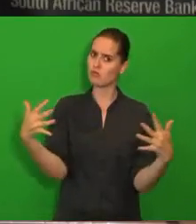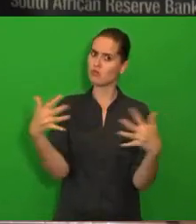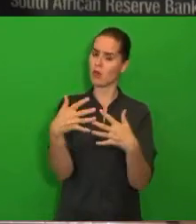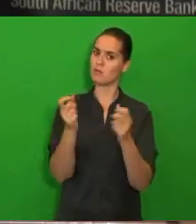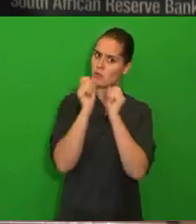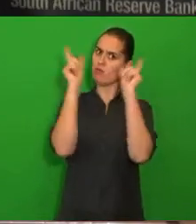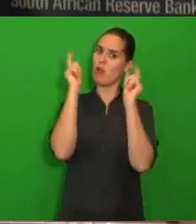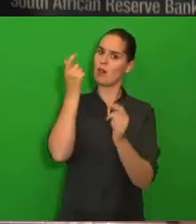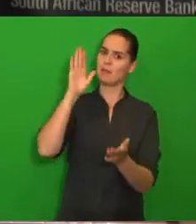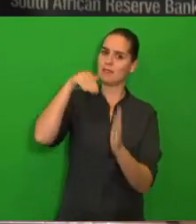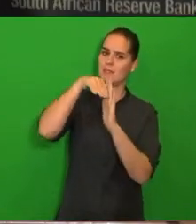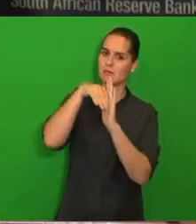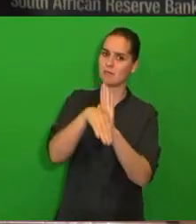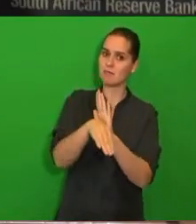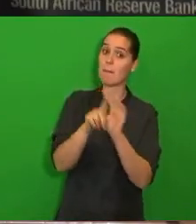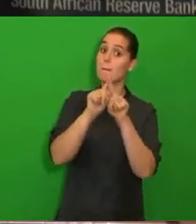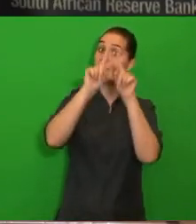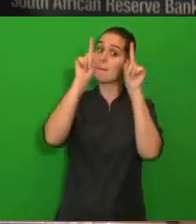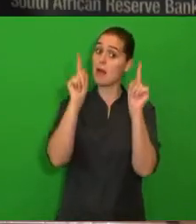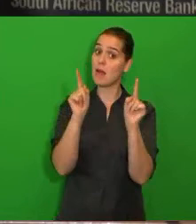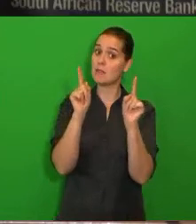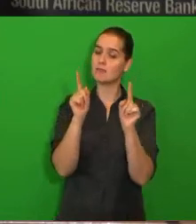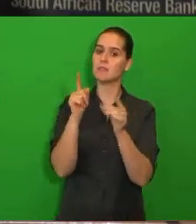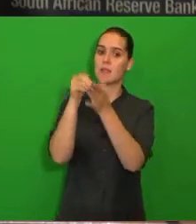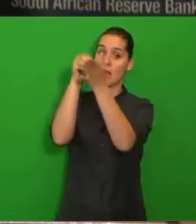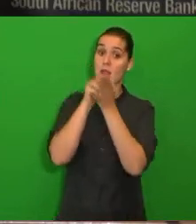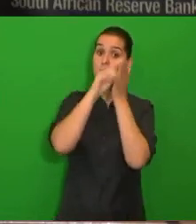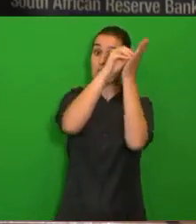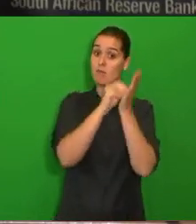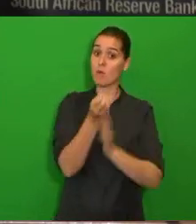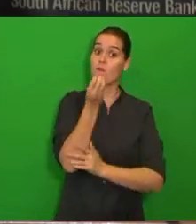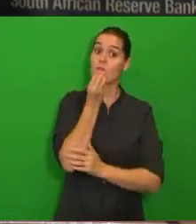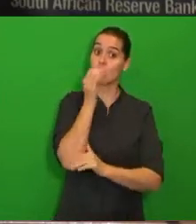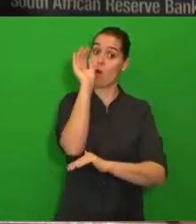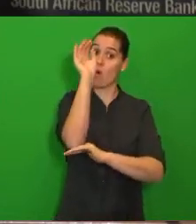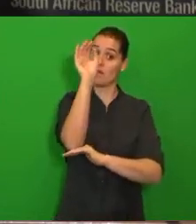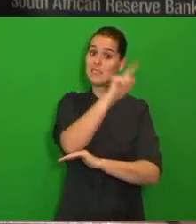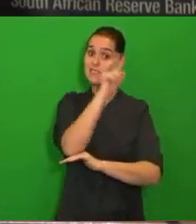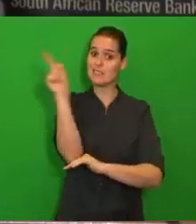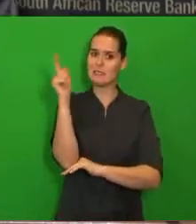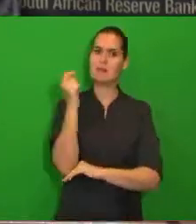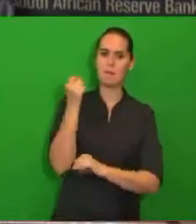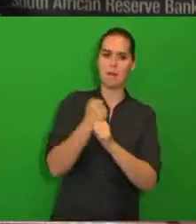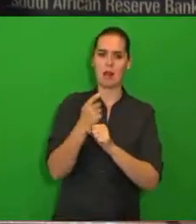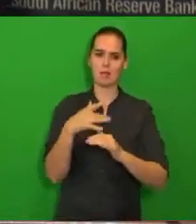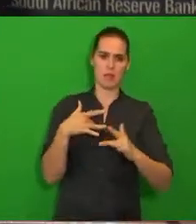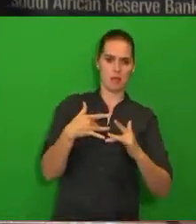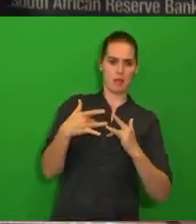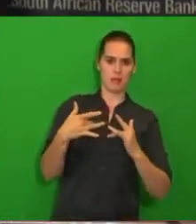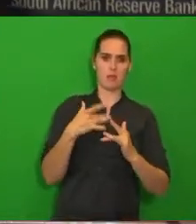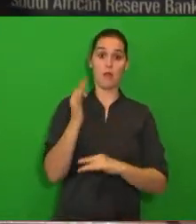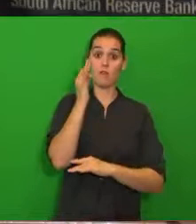downside, although rising imported food prices create some caution about the